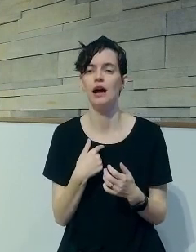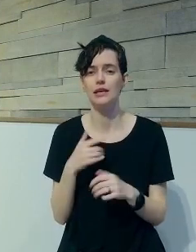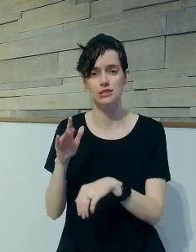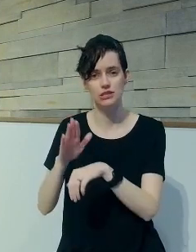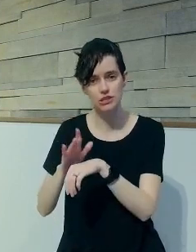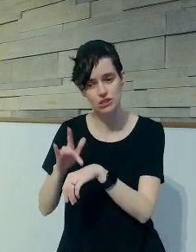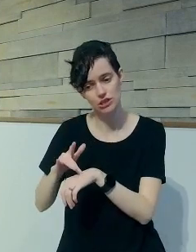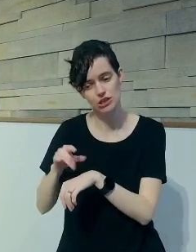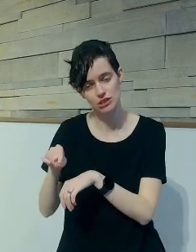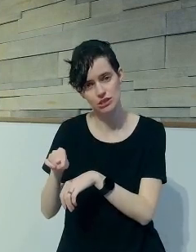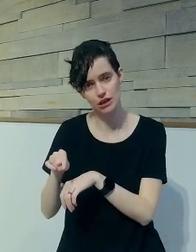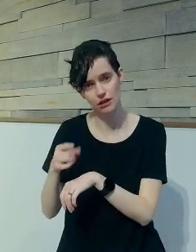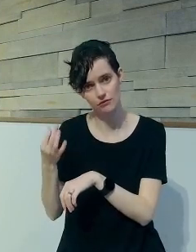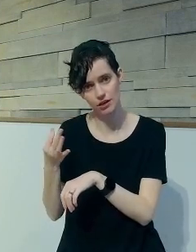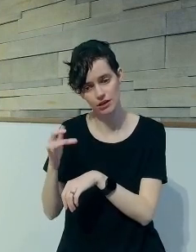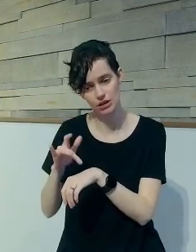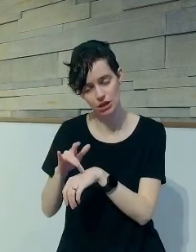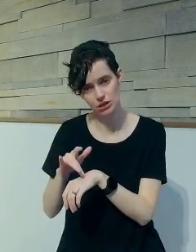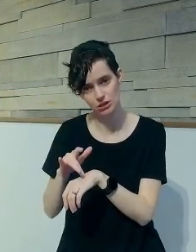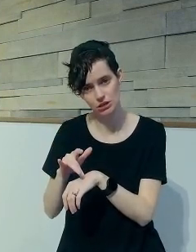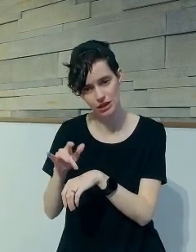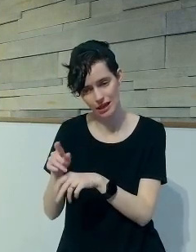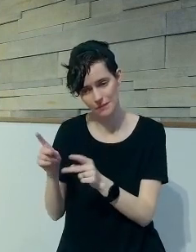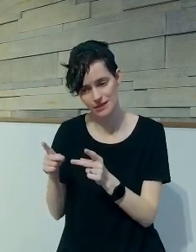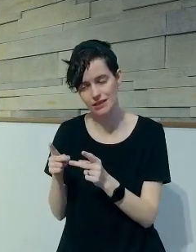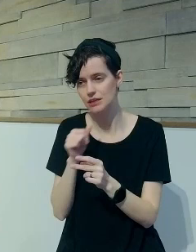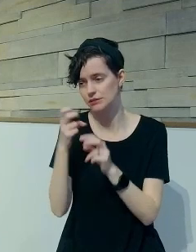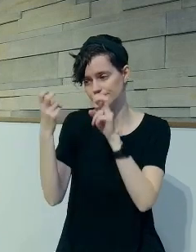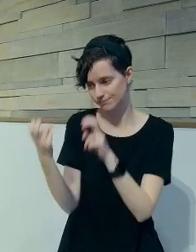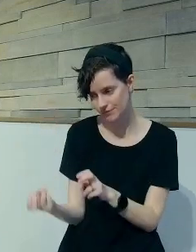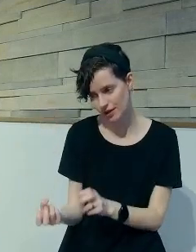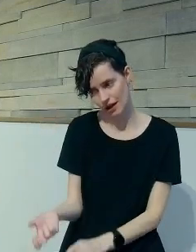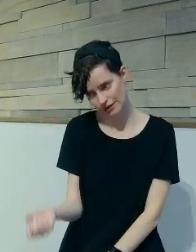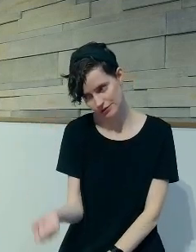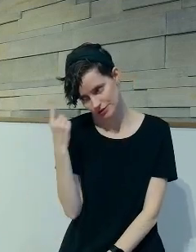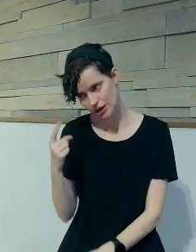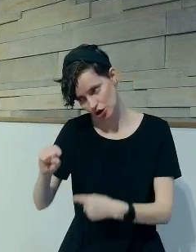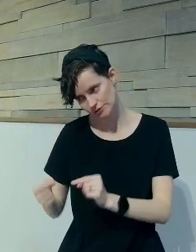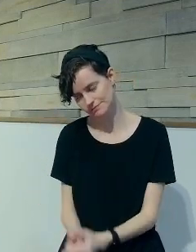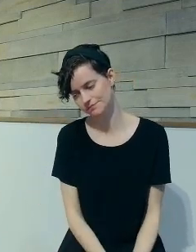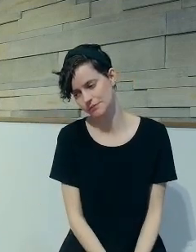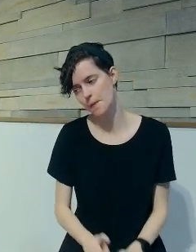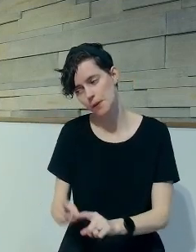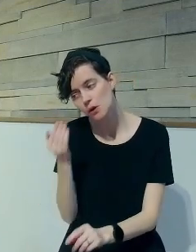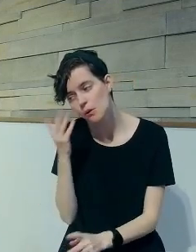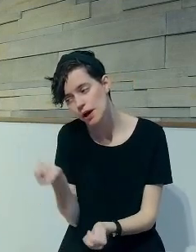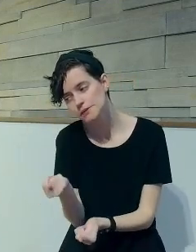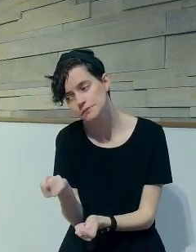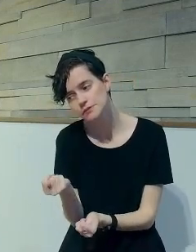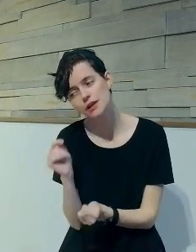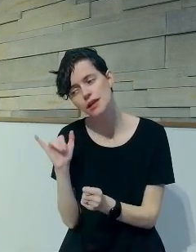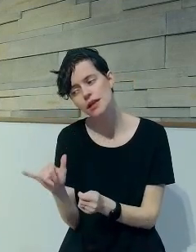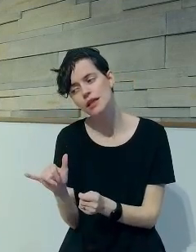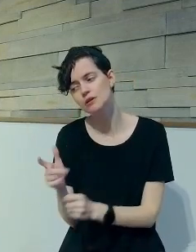touched, on Friday, whenever I touched her at that spot, I didn't sit her down and say, all right, Penny, I understand. It hurt, okay? But you know what?